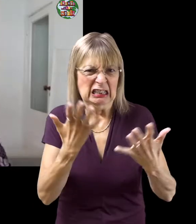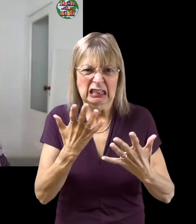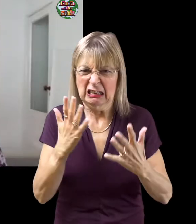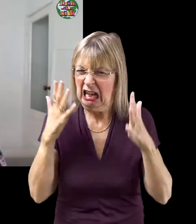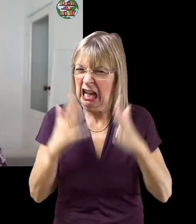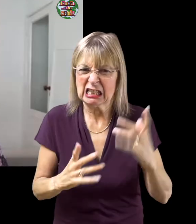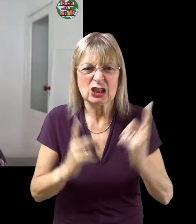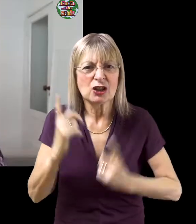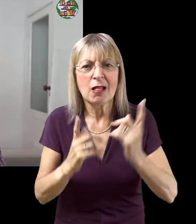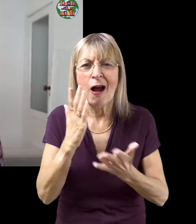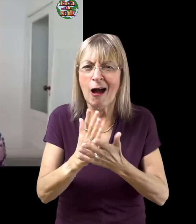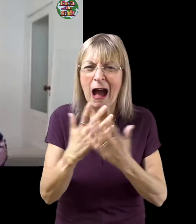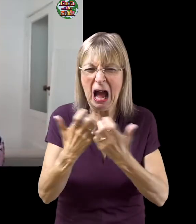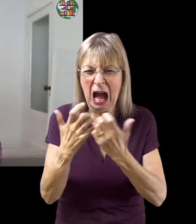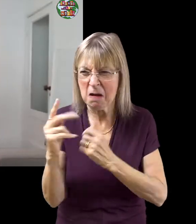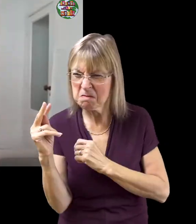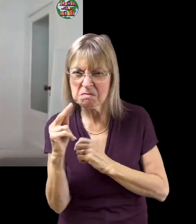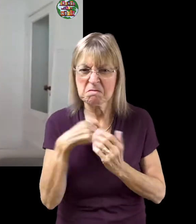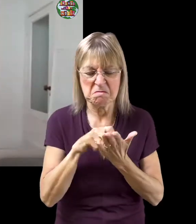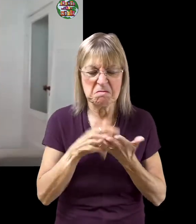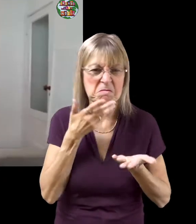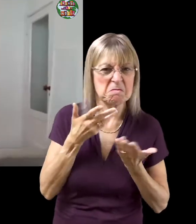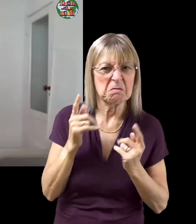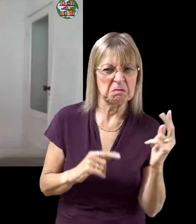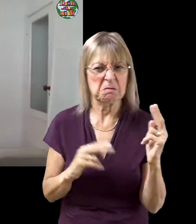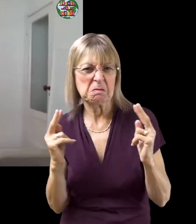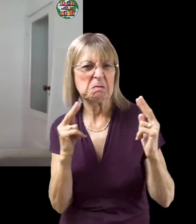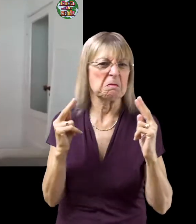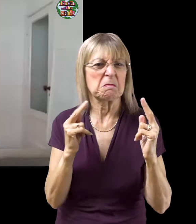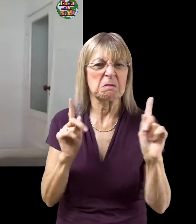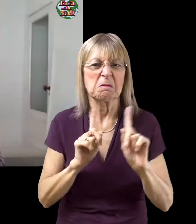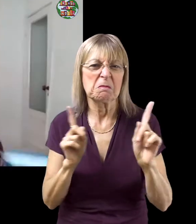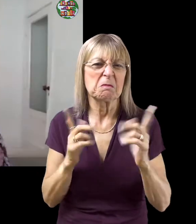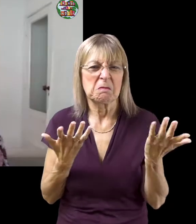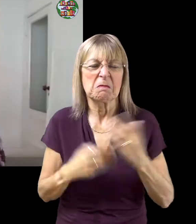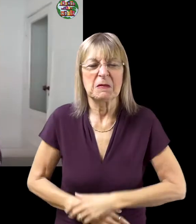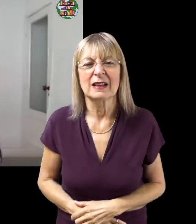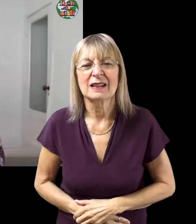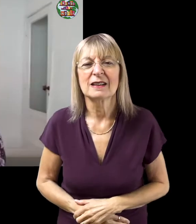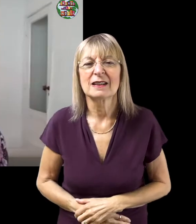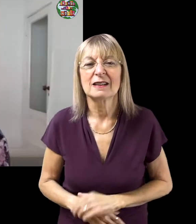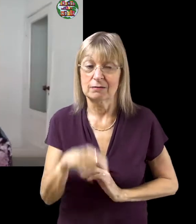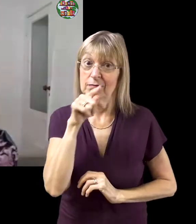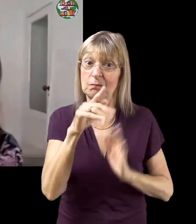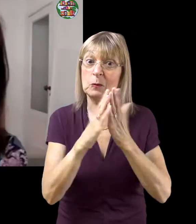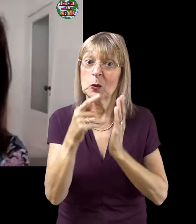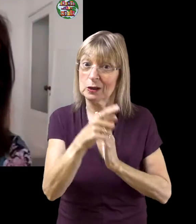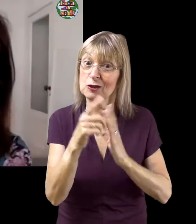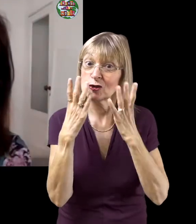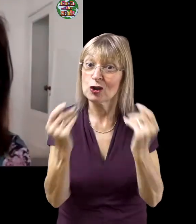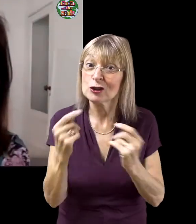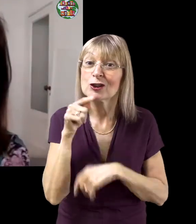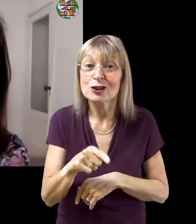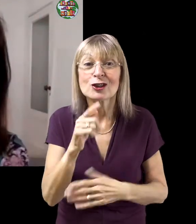hate each other, it was so much fun describing how they look at each other. So this is the